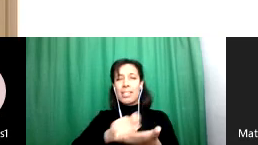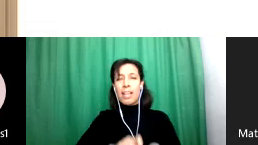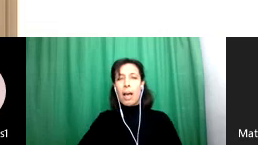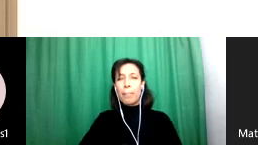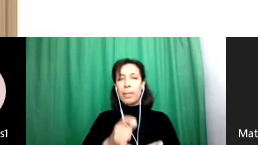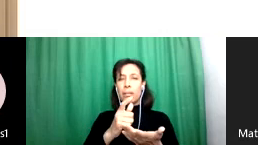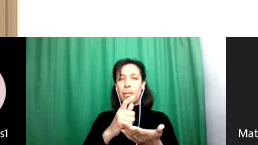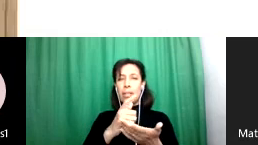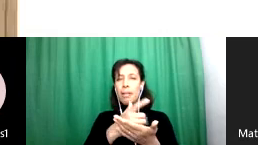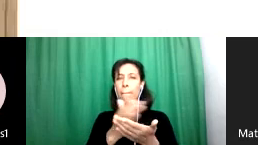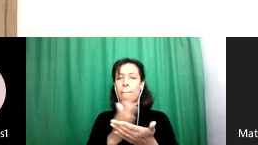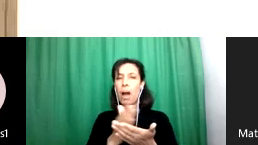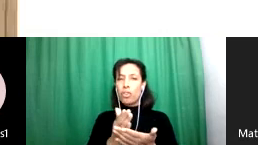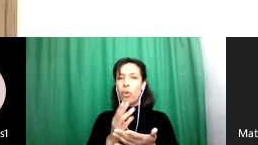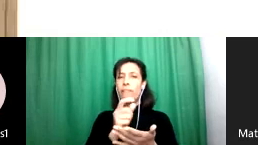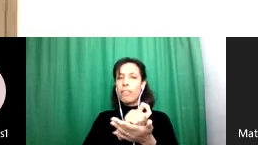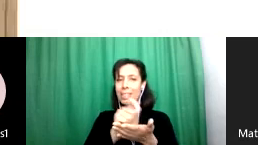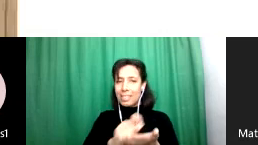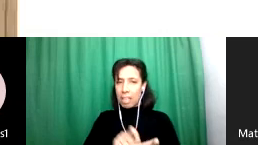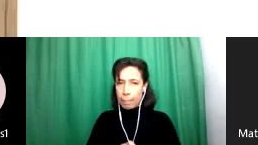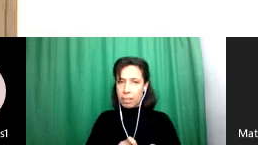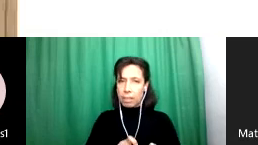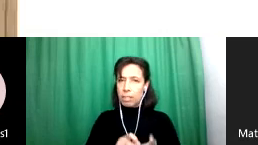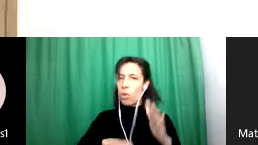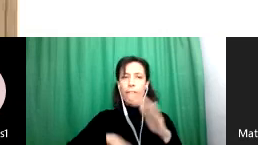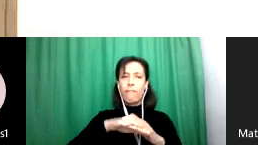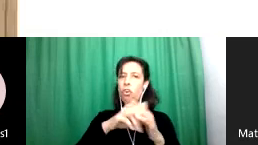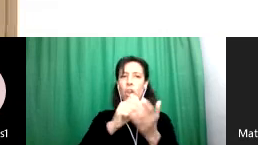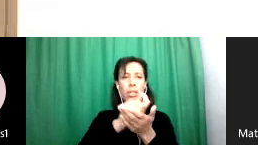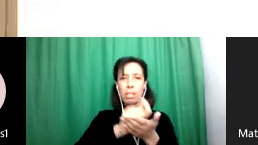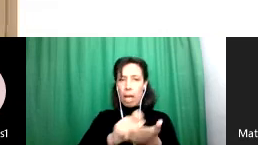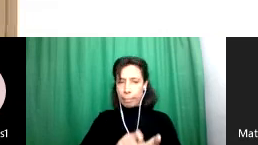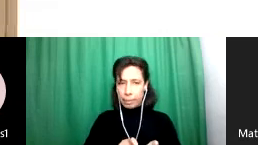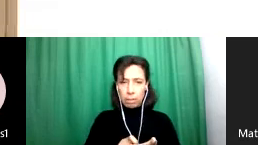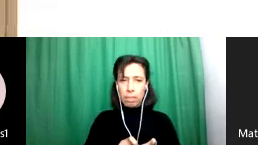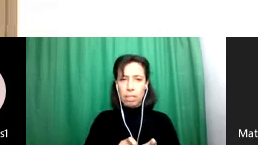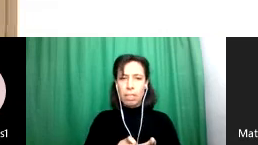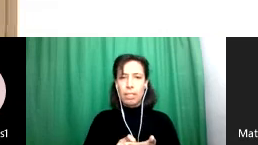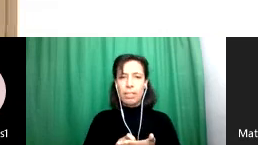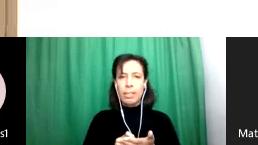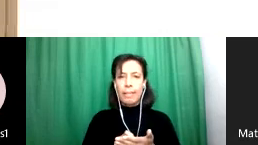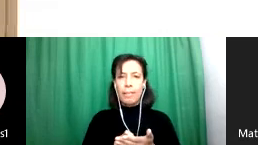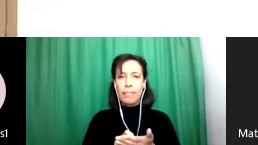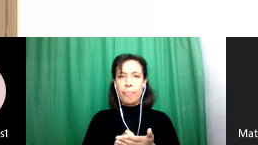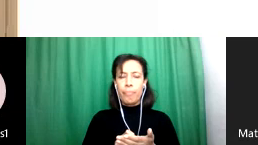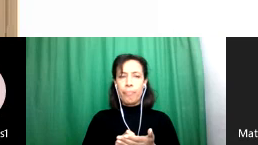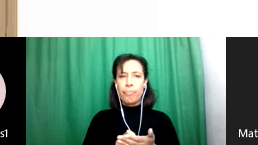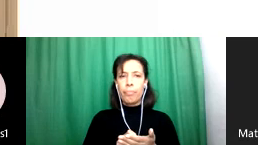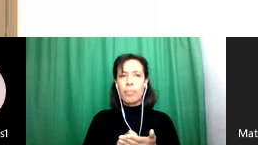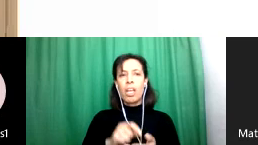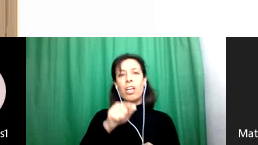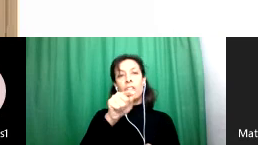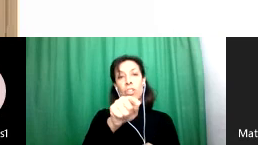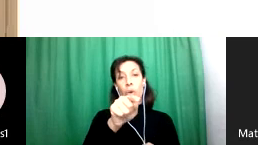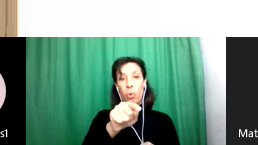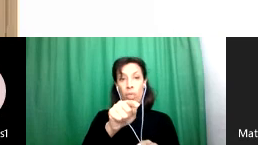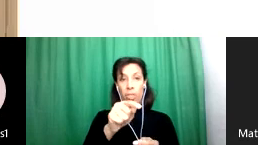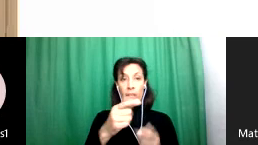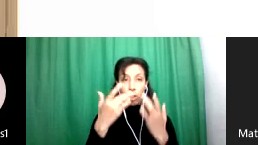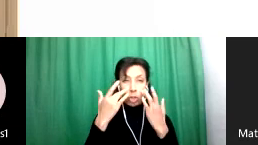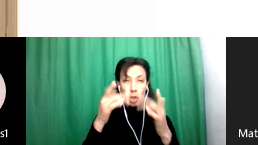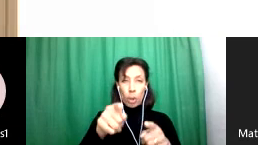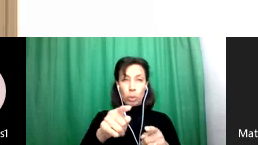2,500 word essay, but this is the beginnings of a section on a second example in which the